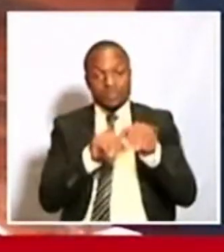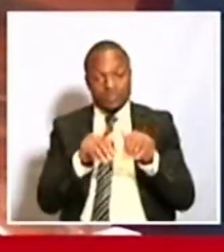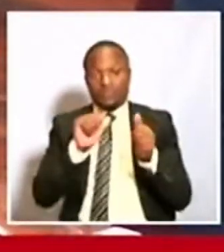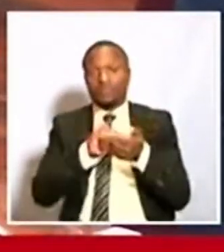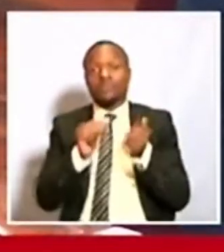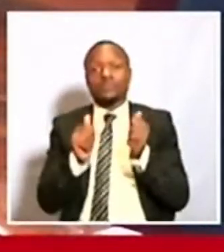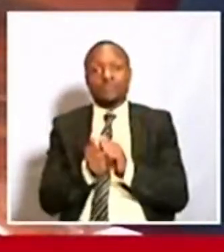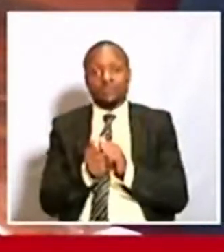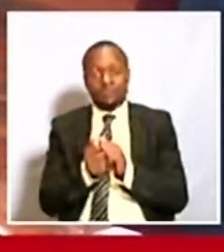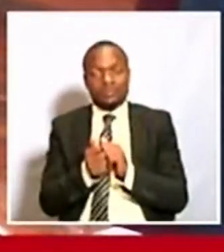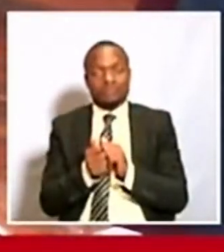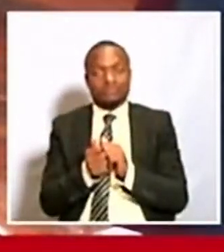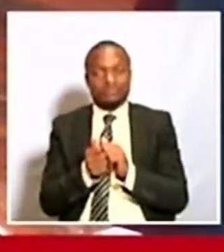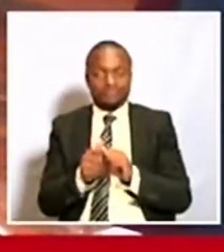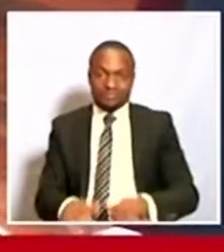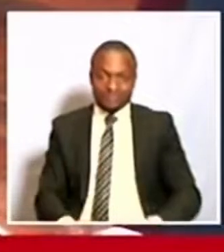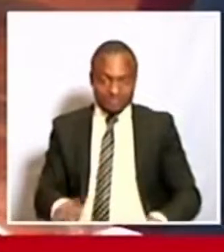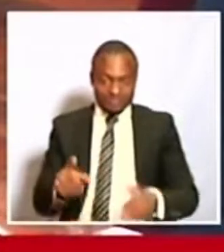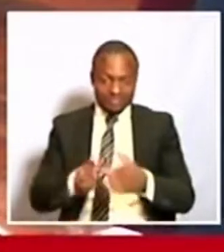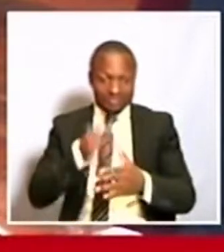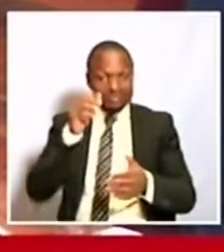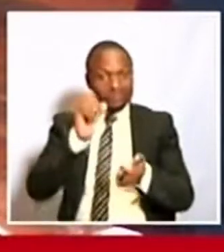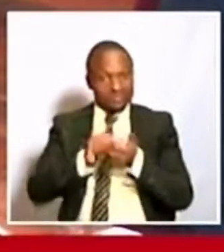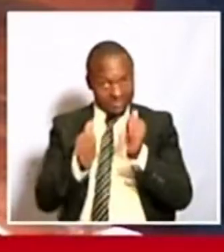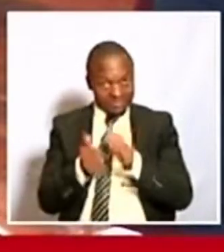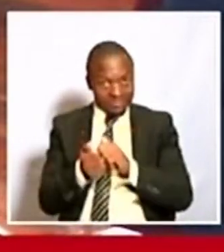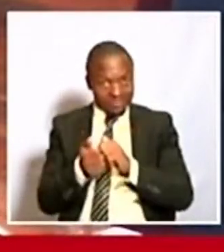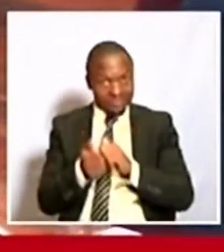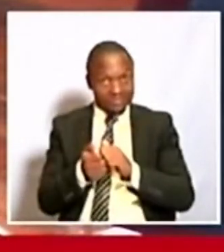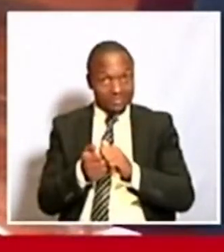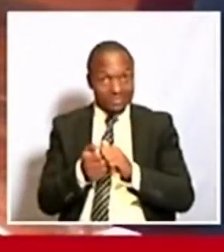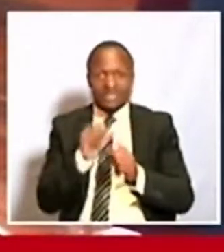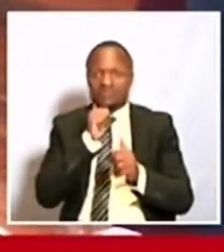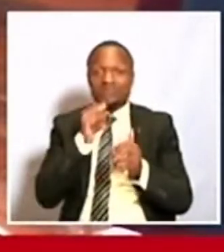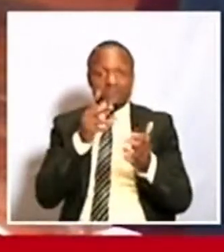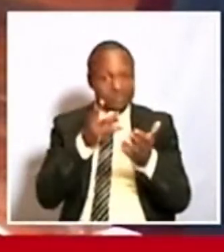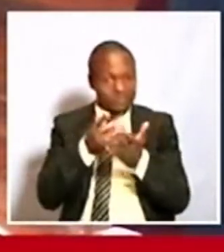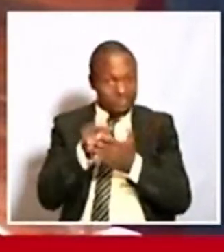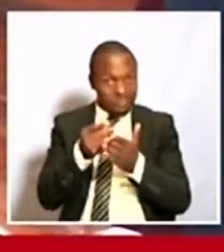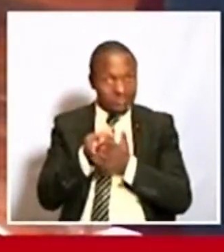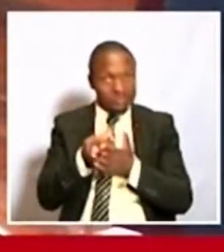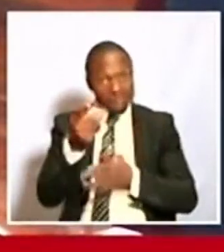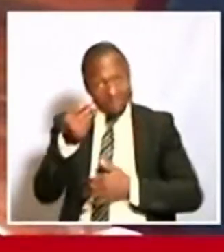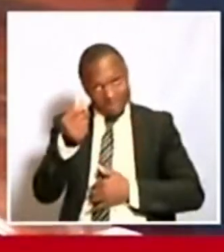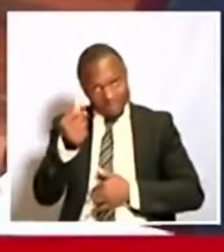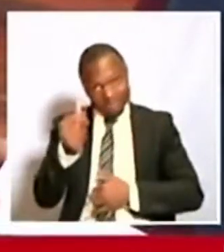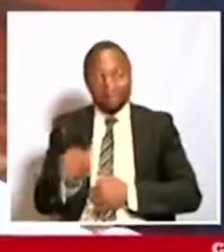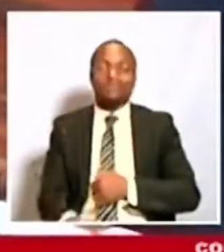authority. The next query is on unaccounted for funds.